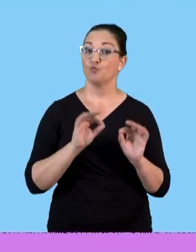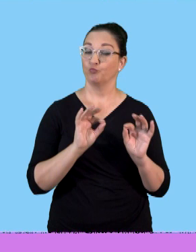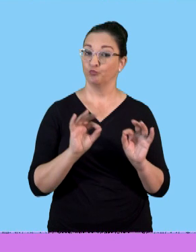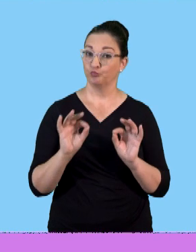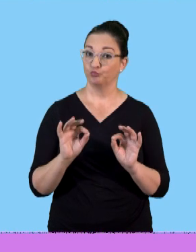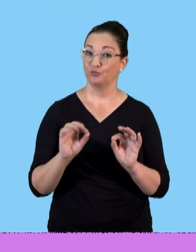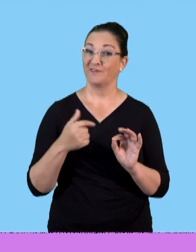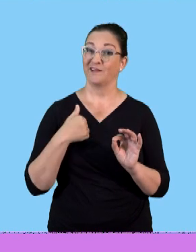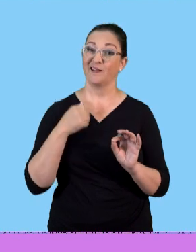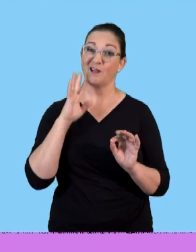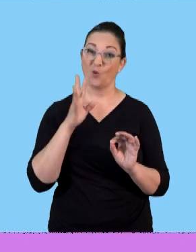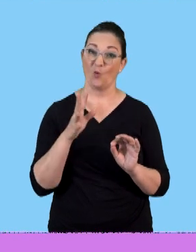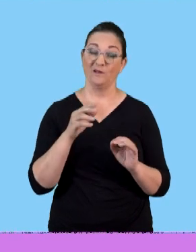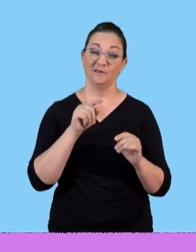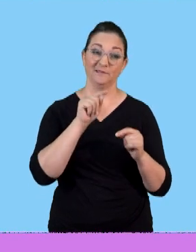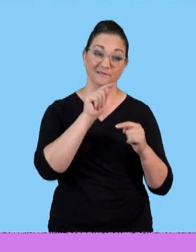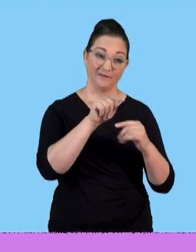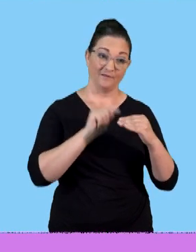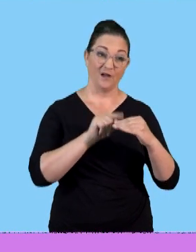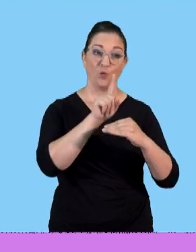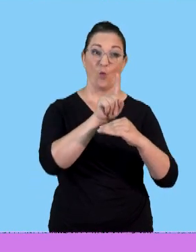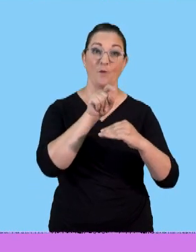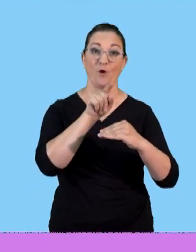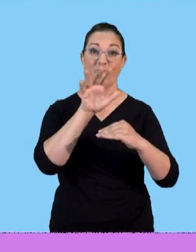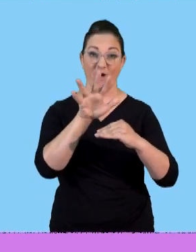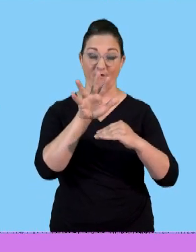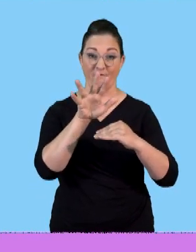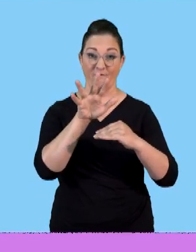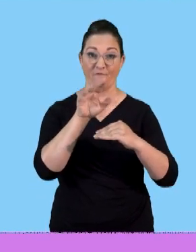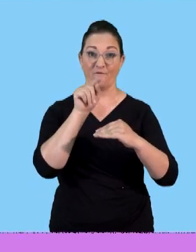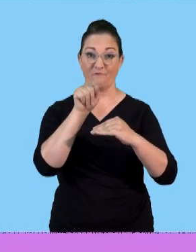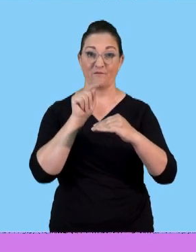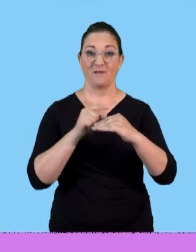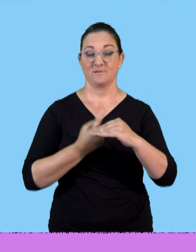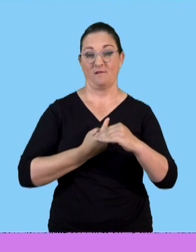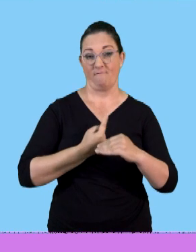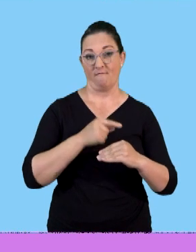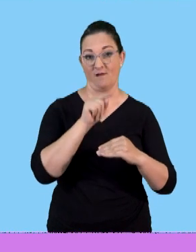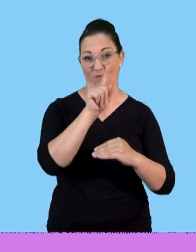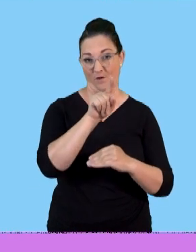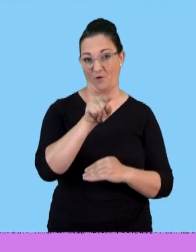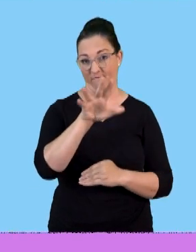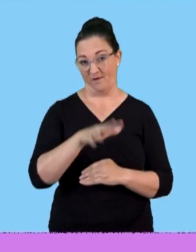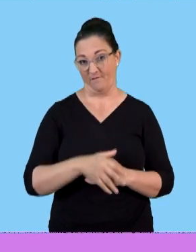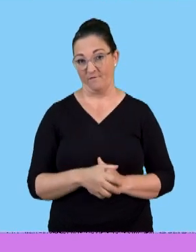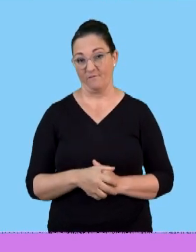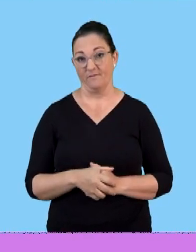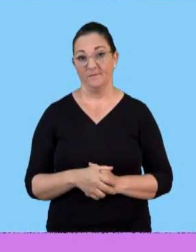right, I will divide this 1,5 centimeters by itself.